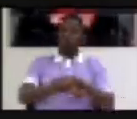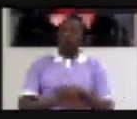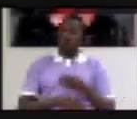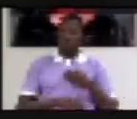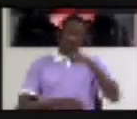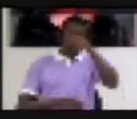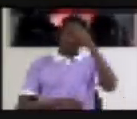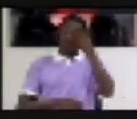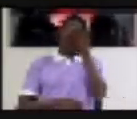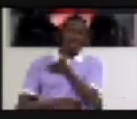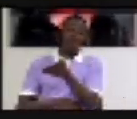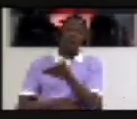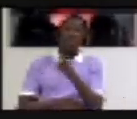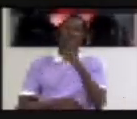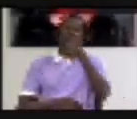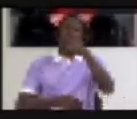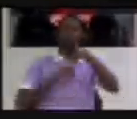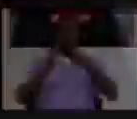years.